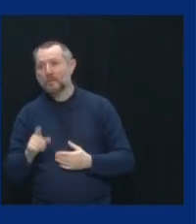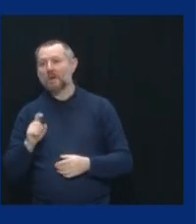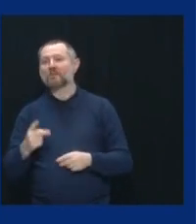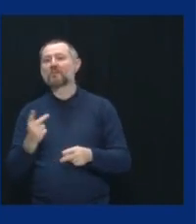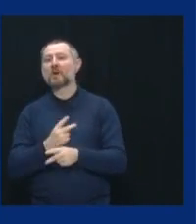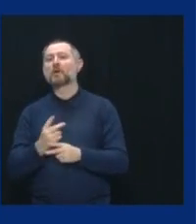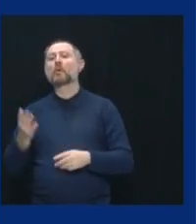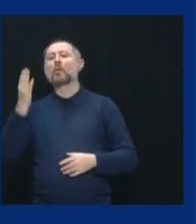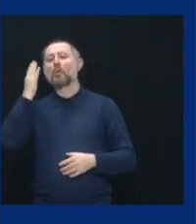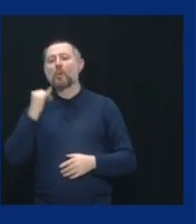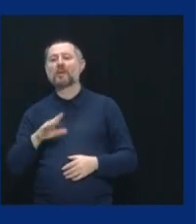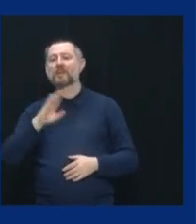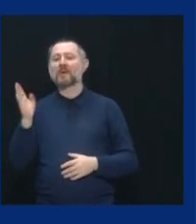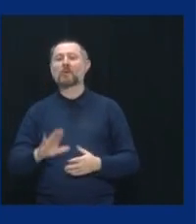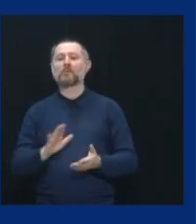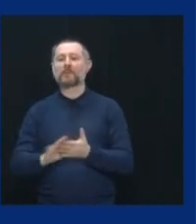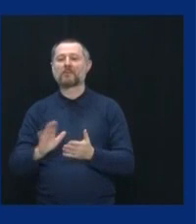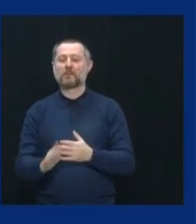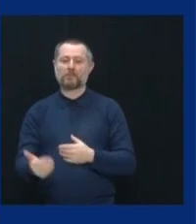been cleaned before.